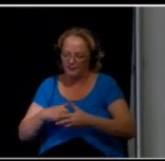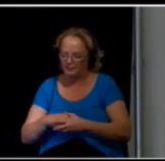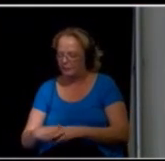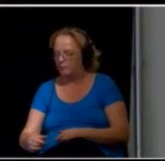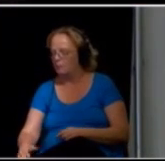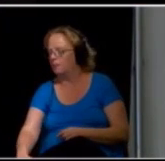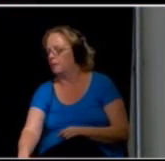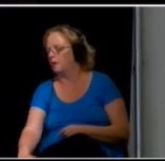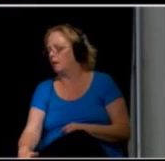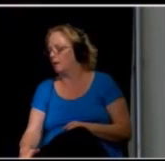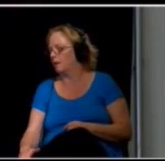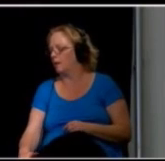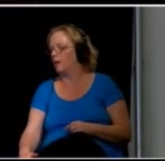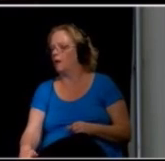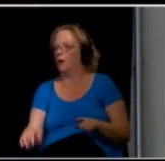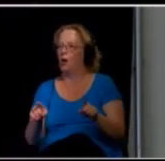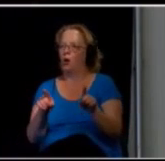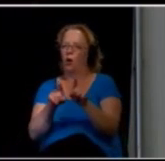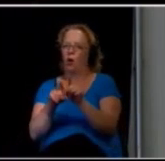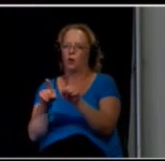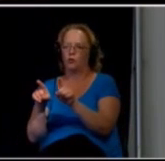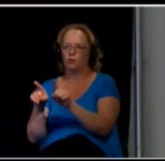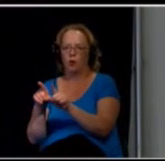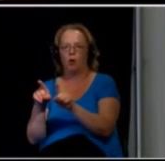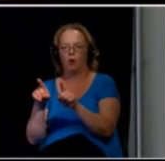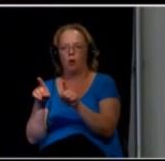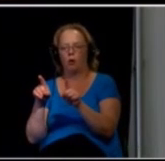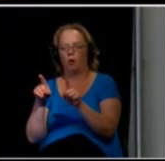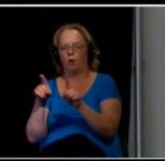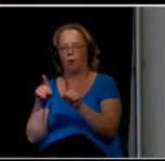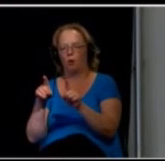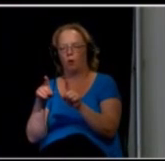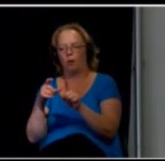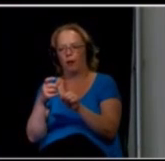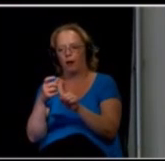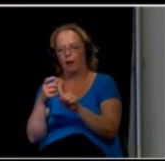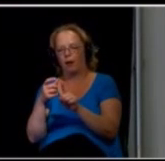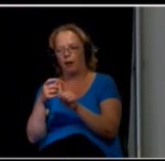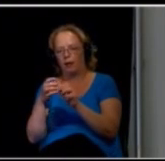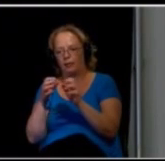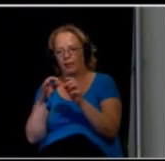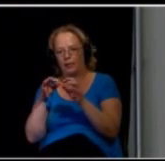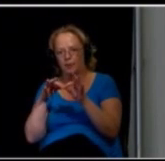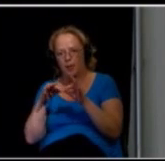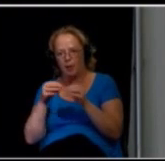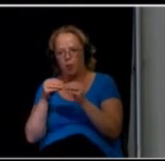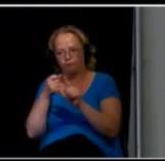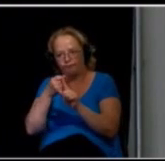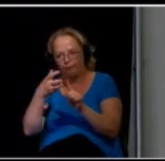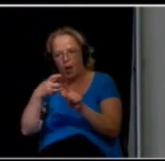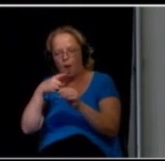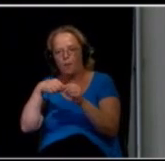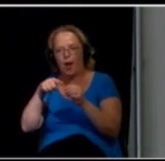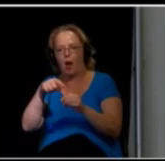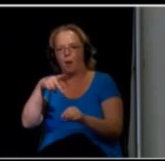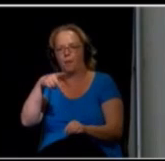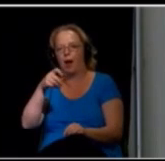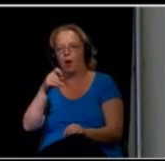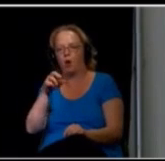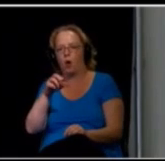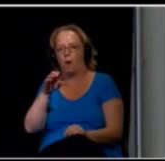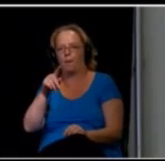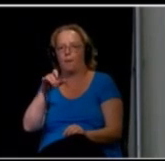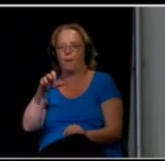actually, it's probably worth also elaborating on the power pack, which we expect most of our activity to be with the power pack, not